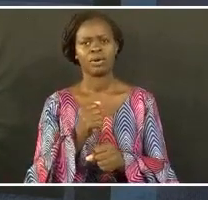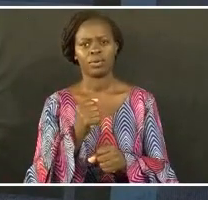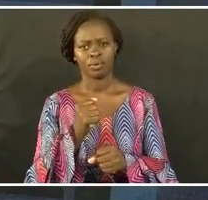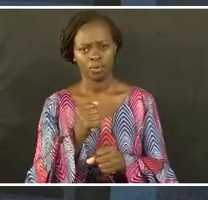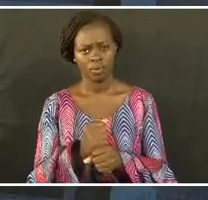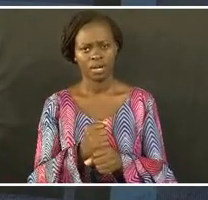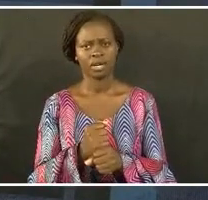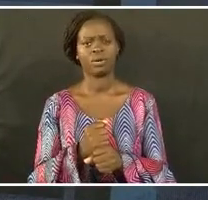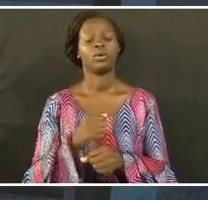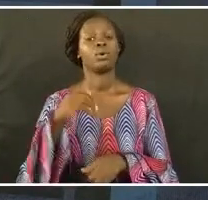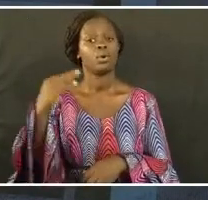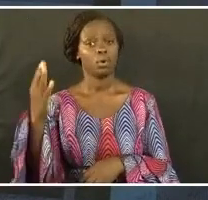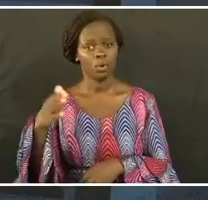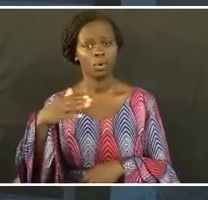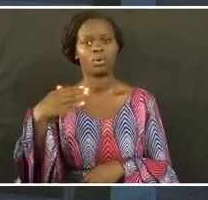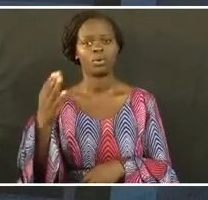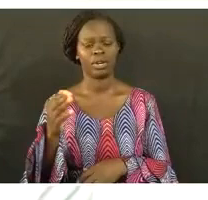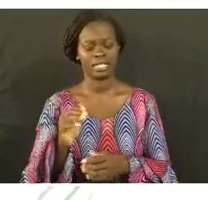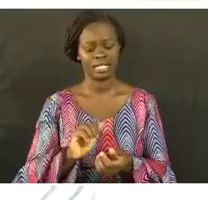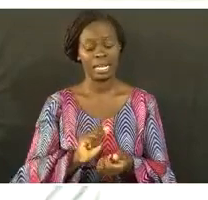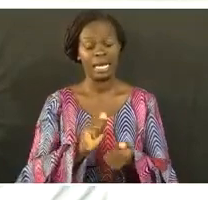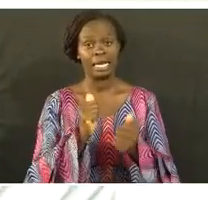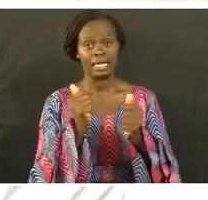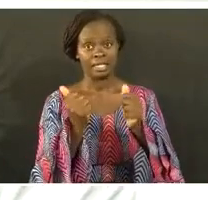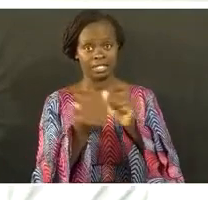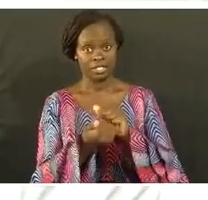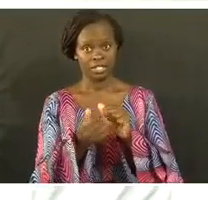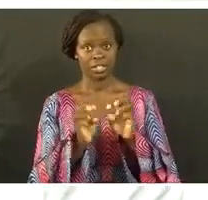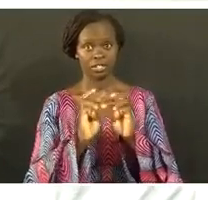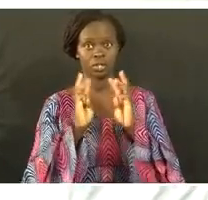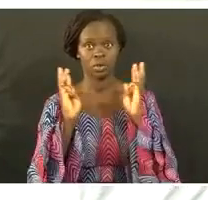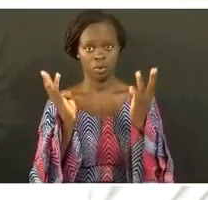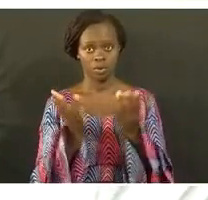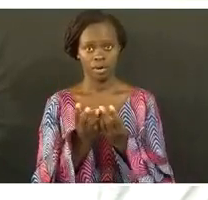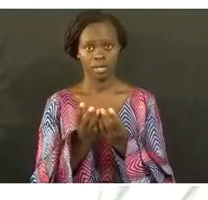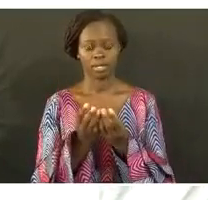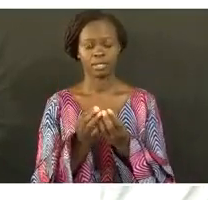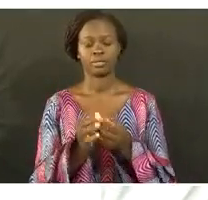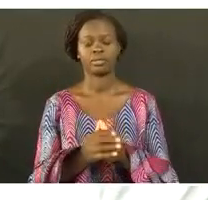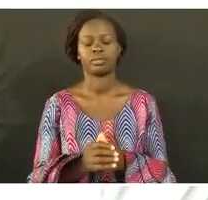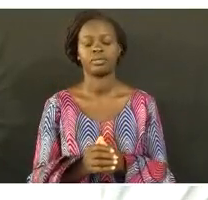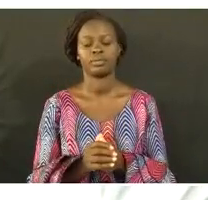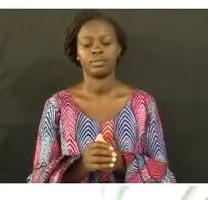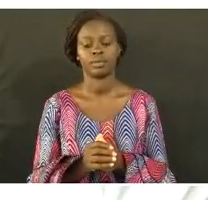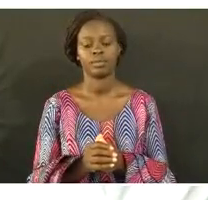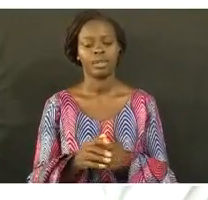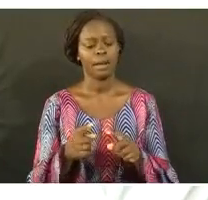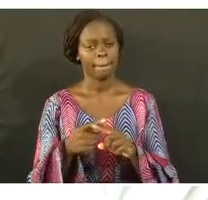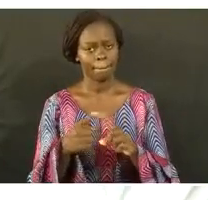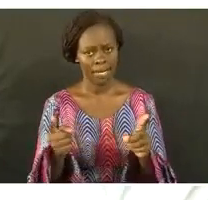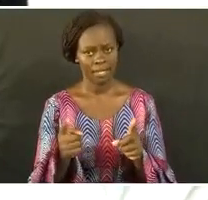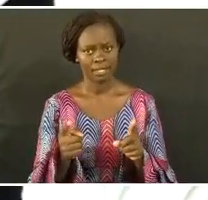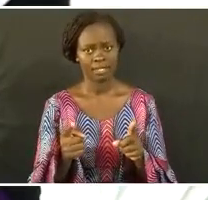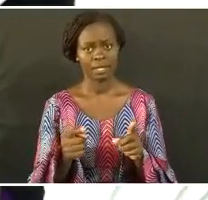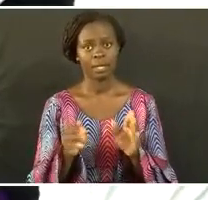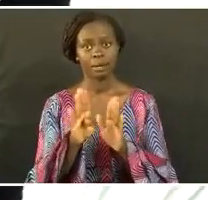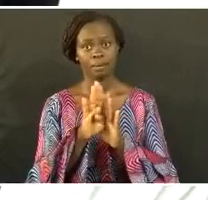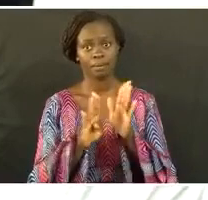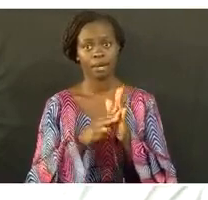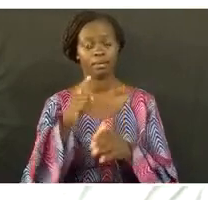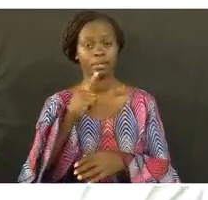sure that he turned the world to the direction that he thought was fine. But you know what the Bible